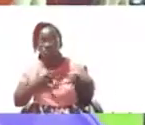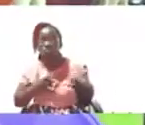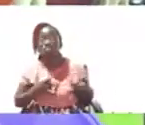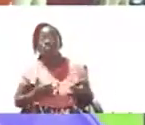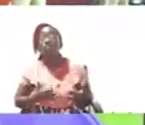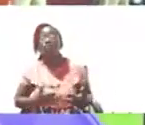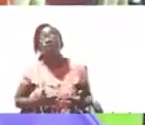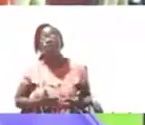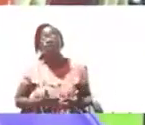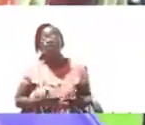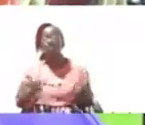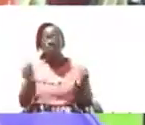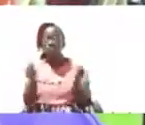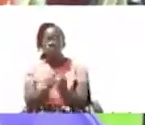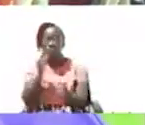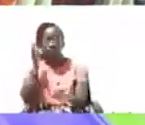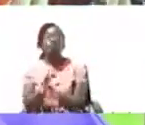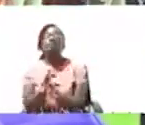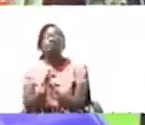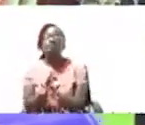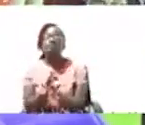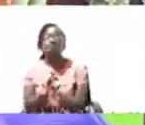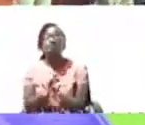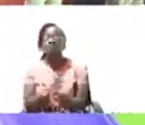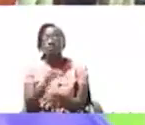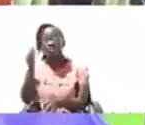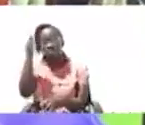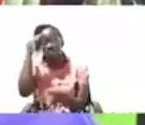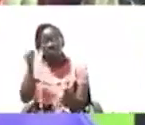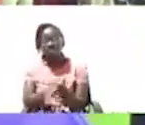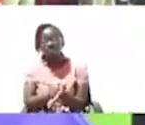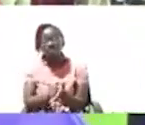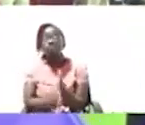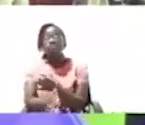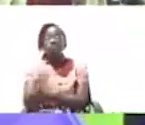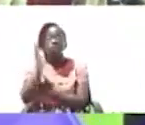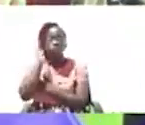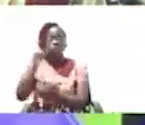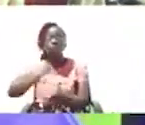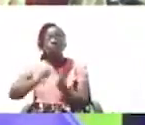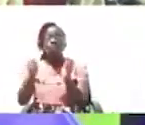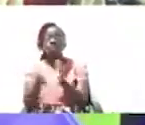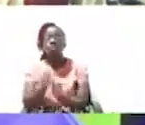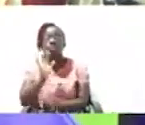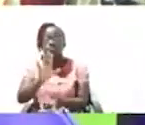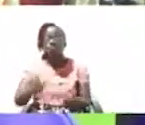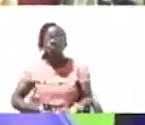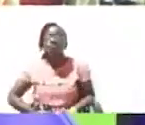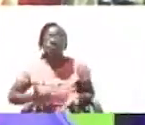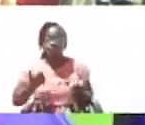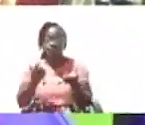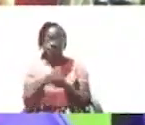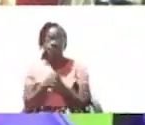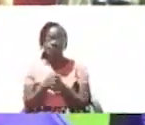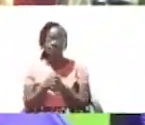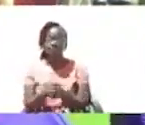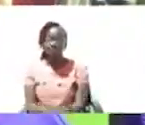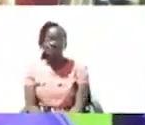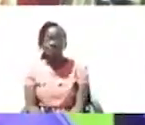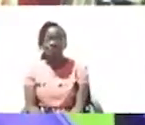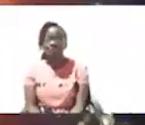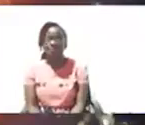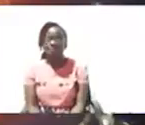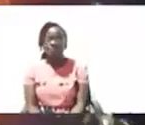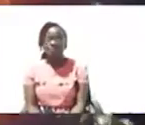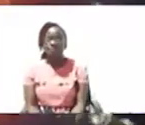Na fe chidi techri ne ne onyankopon obesi sangu shebre. Say it from the bottom of your heart and back it